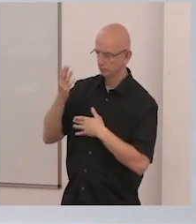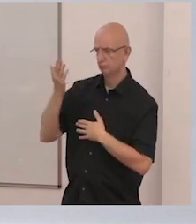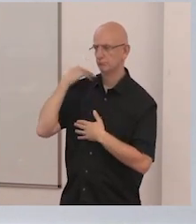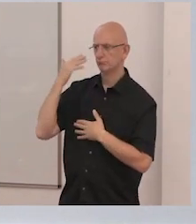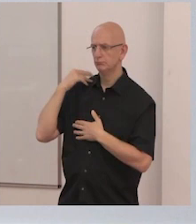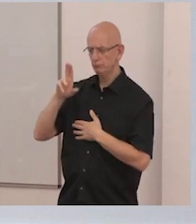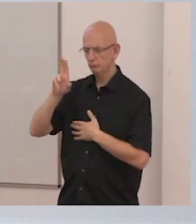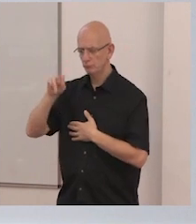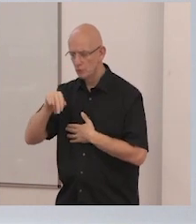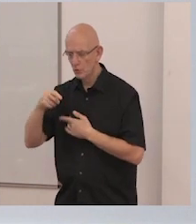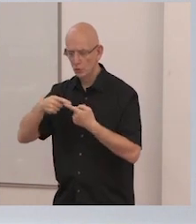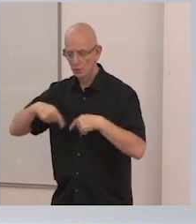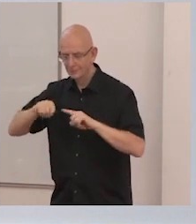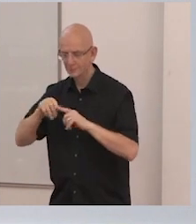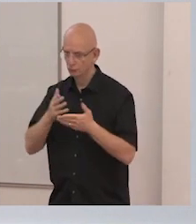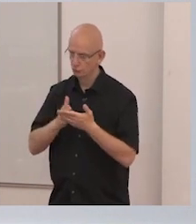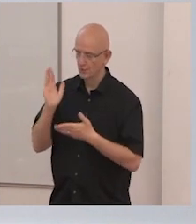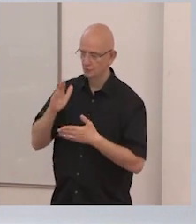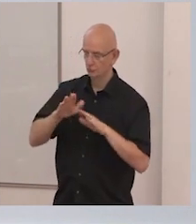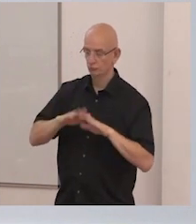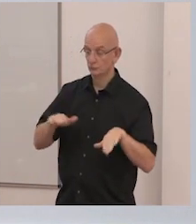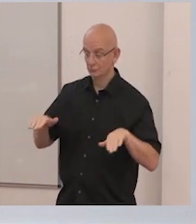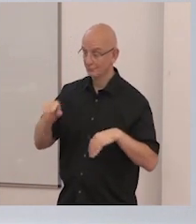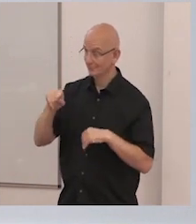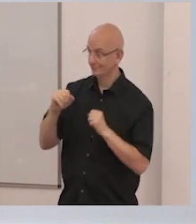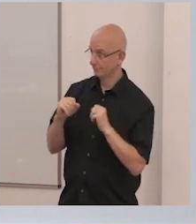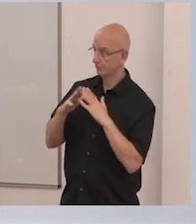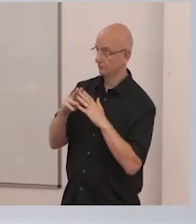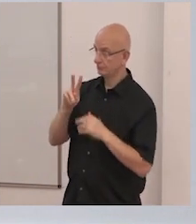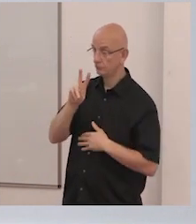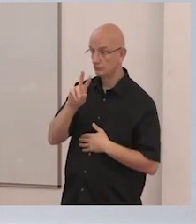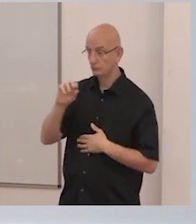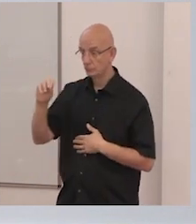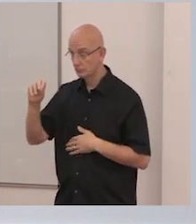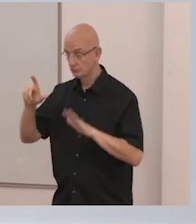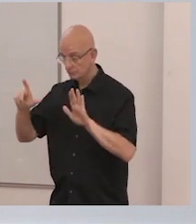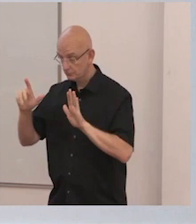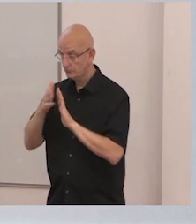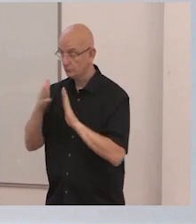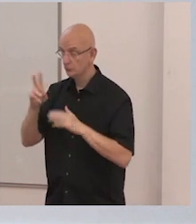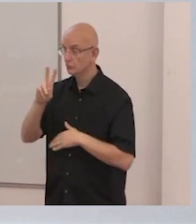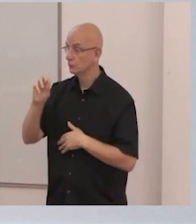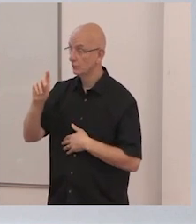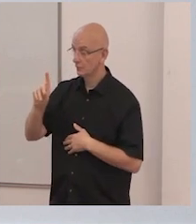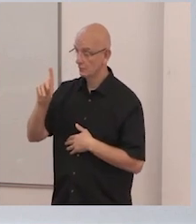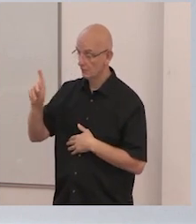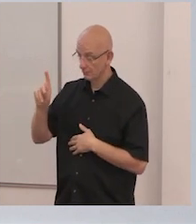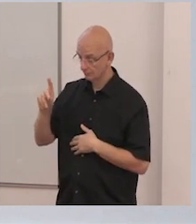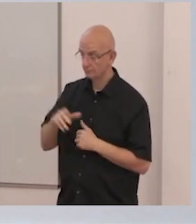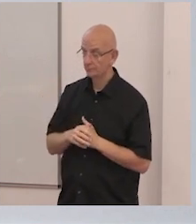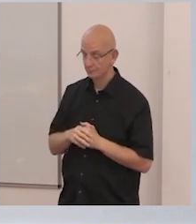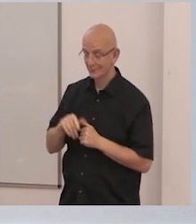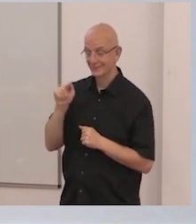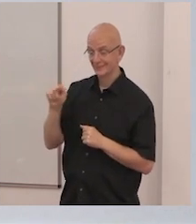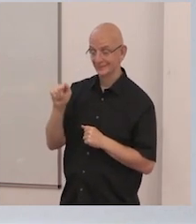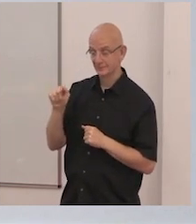2011, and about the kinds of issues that they came across on that committee concerning the rights of children with disabilities. And Danius